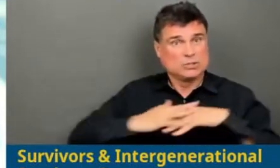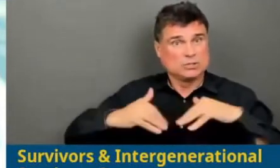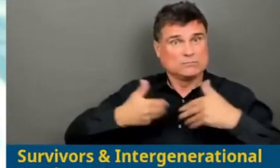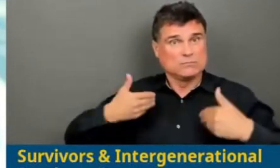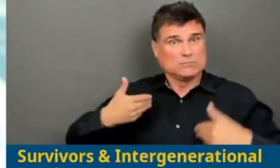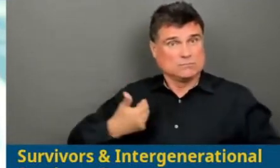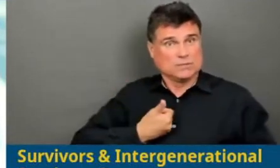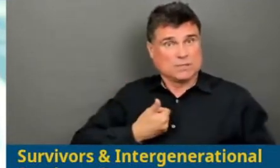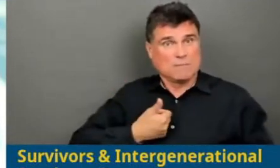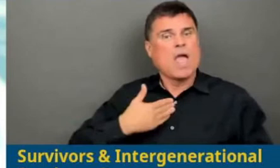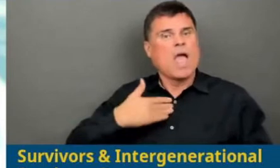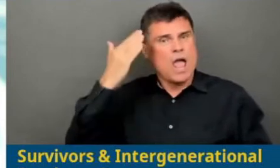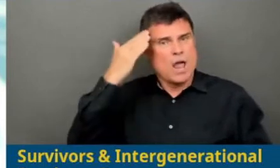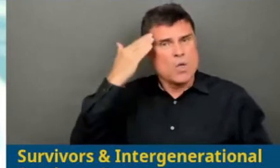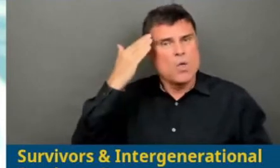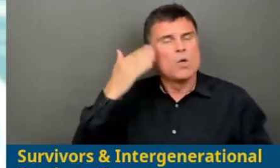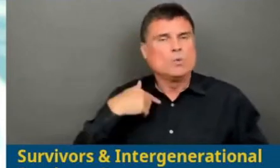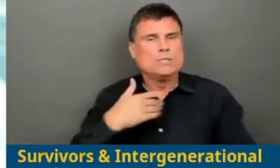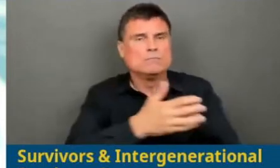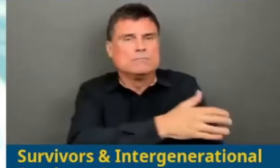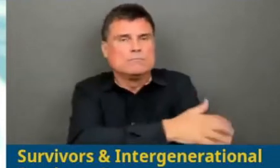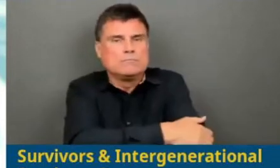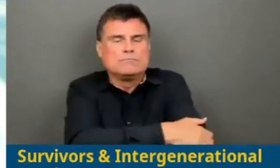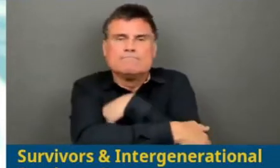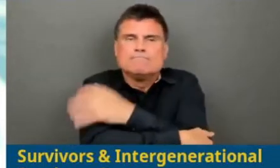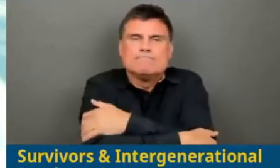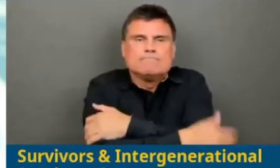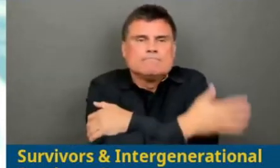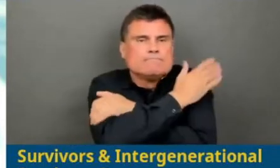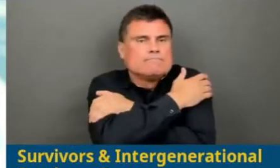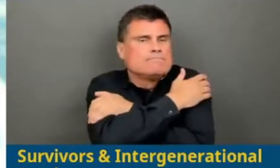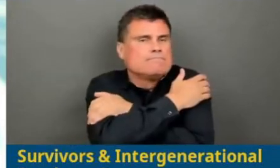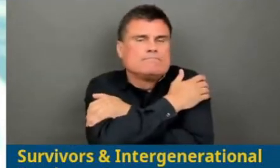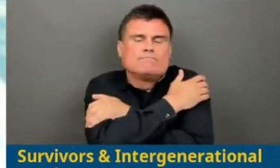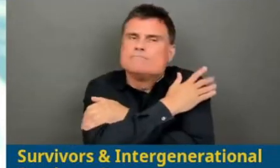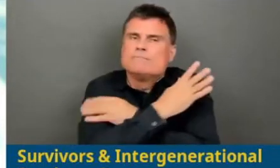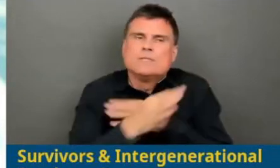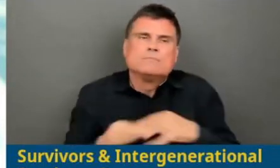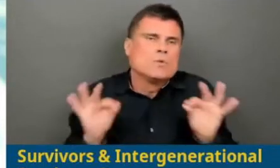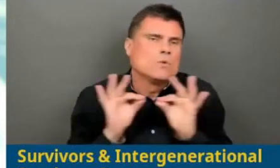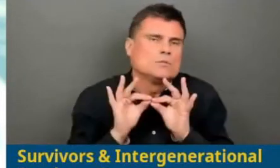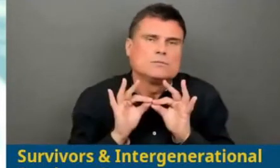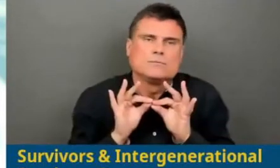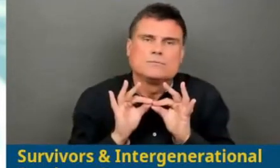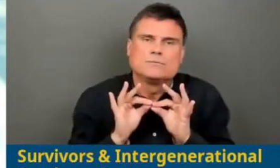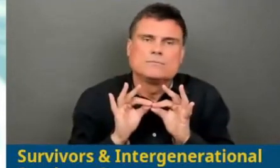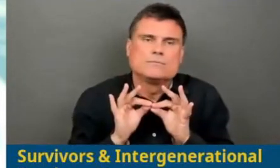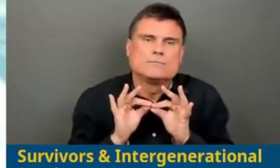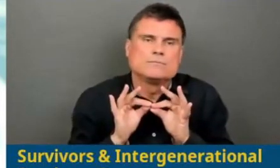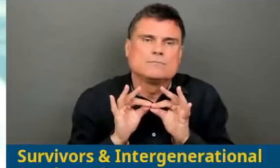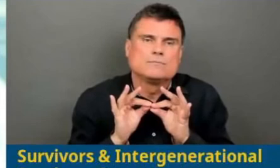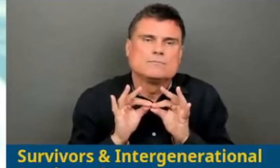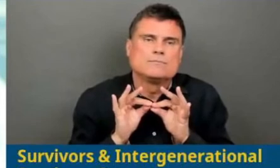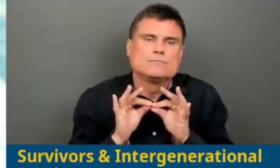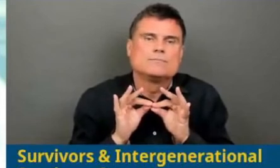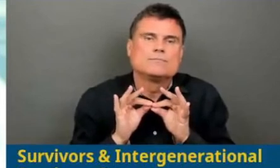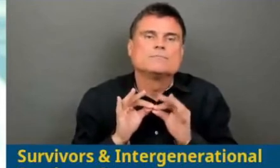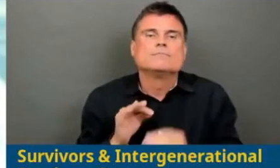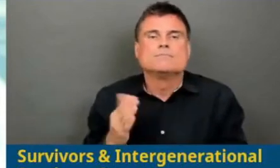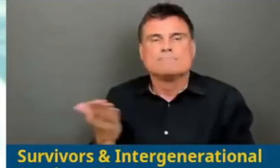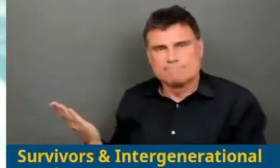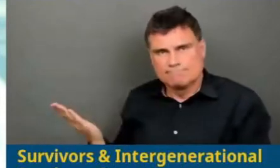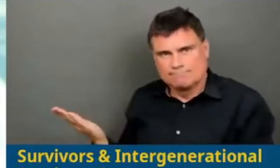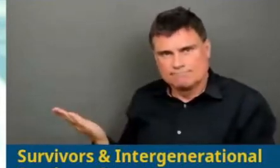another like never before. With that, Charlene, please join me at the podium and say a few